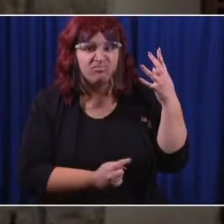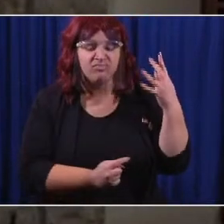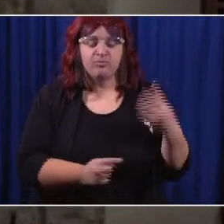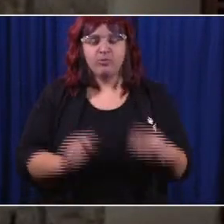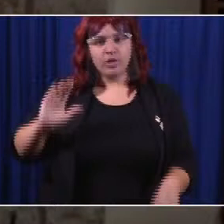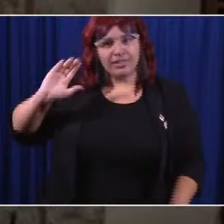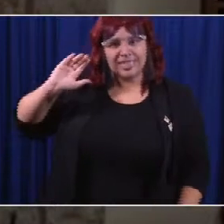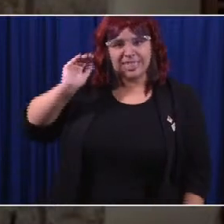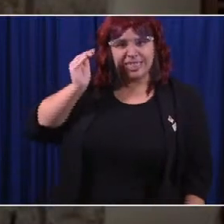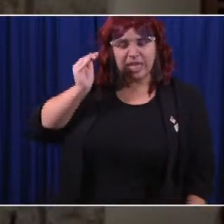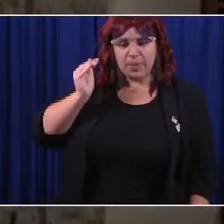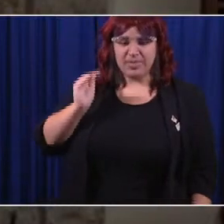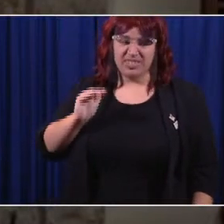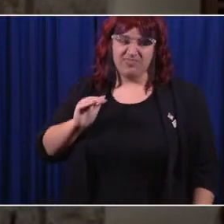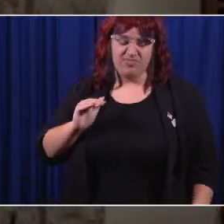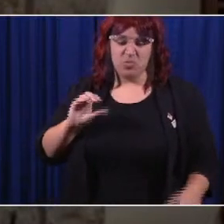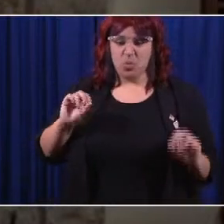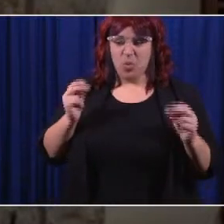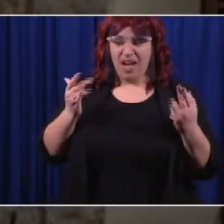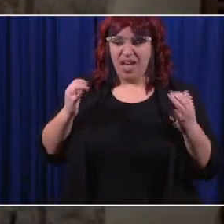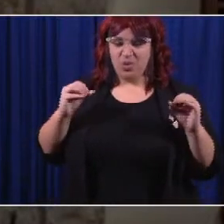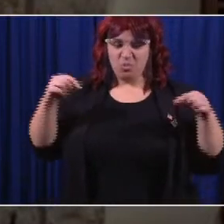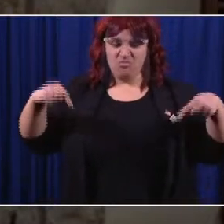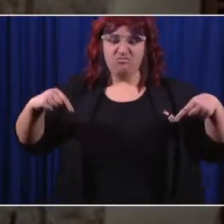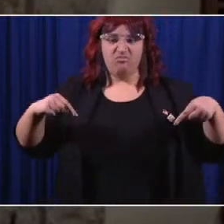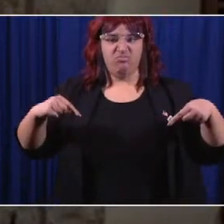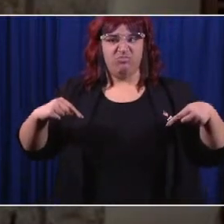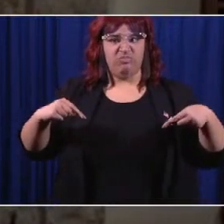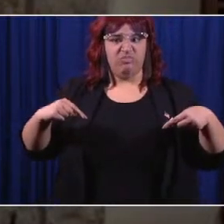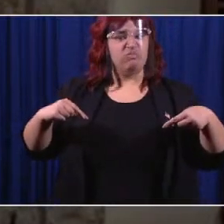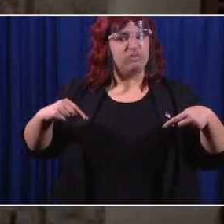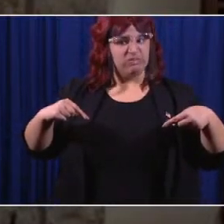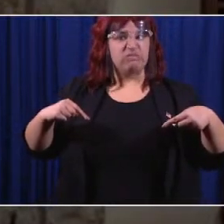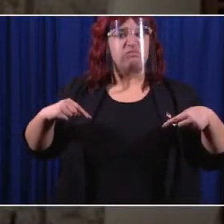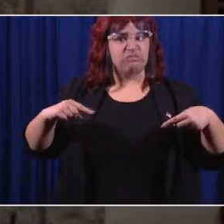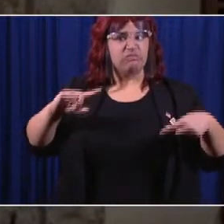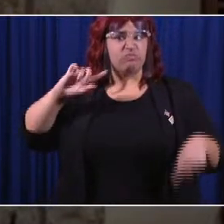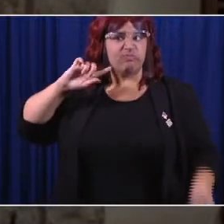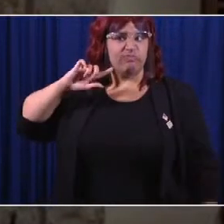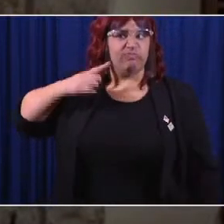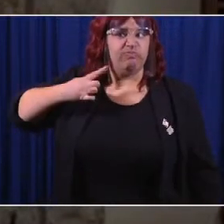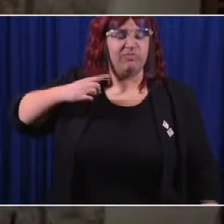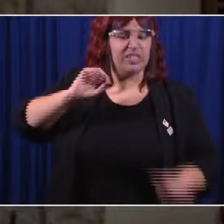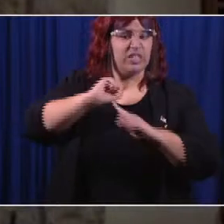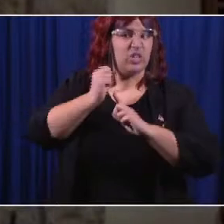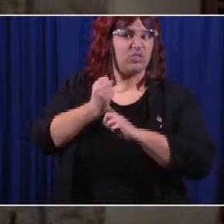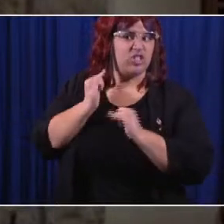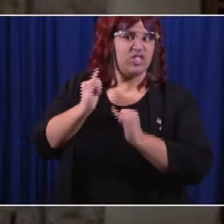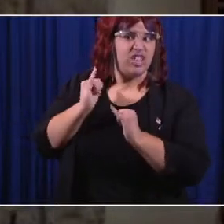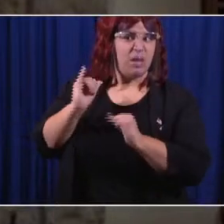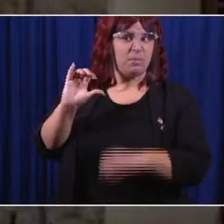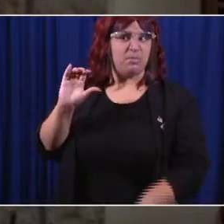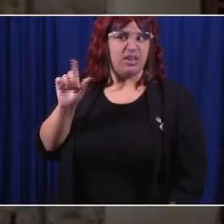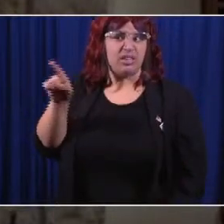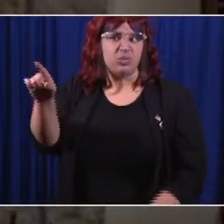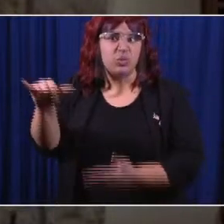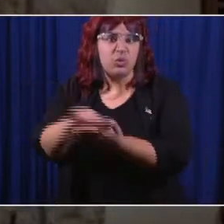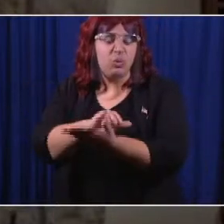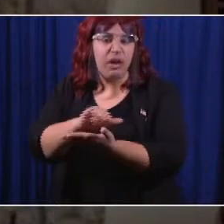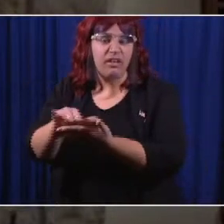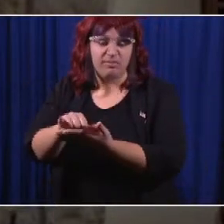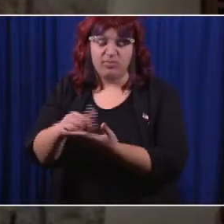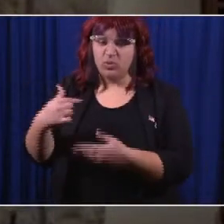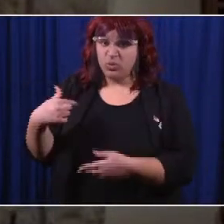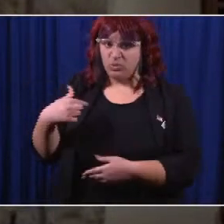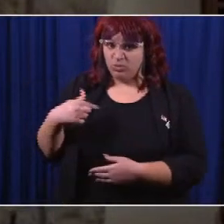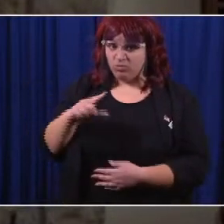are approaching kind of a dire place. Are these things that our hospitals are working on, or are they working on other things